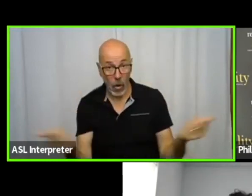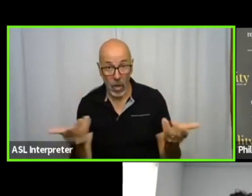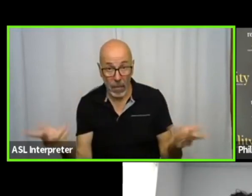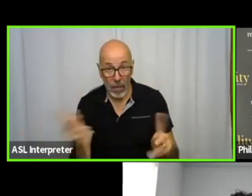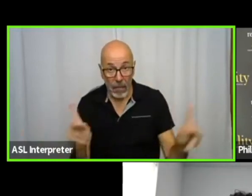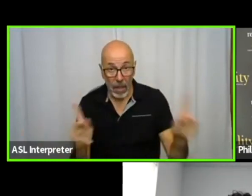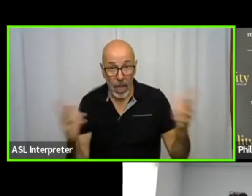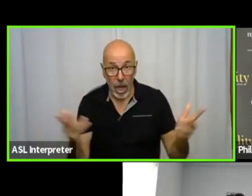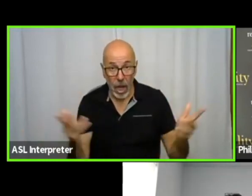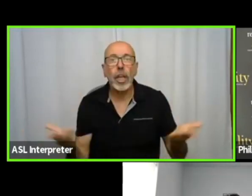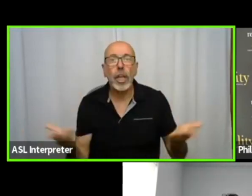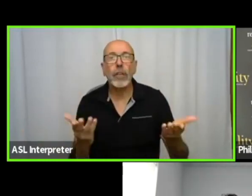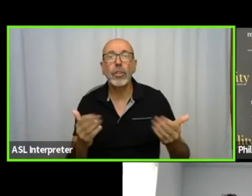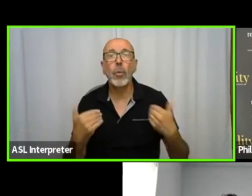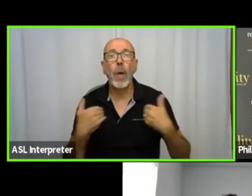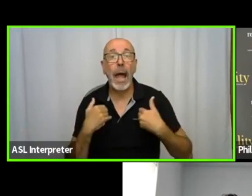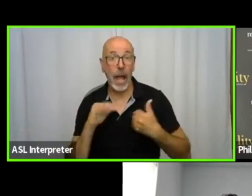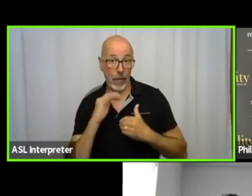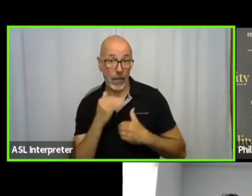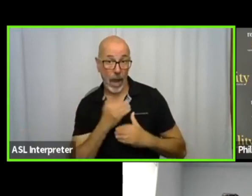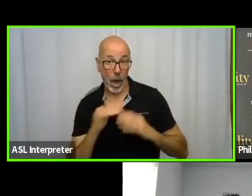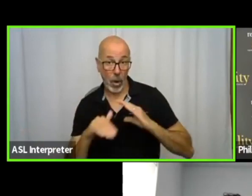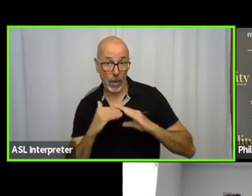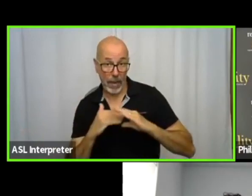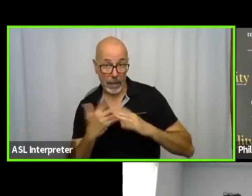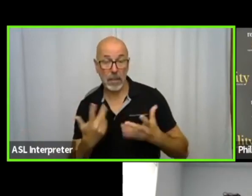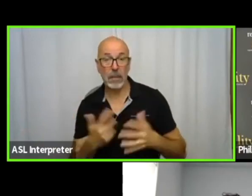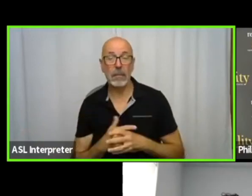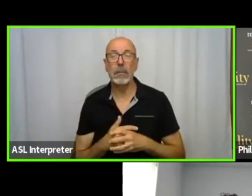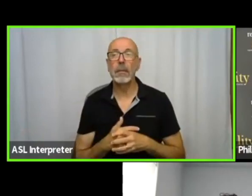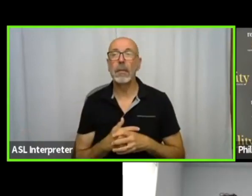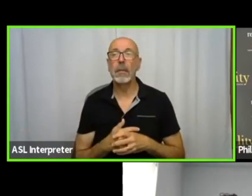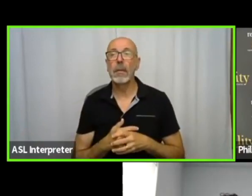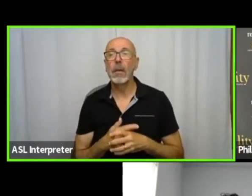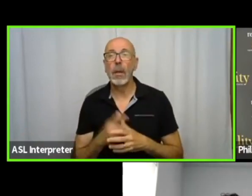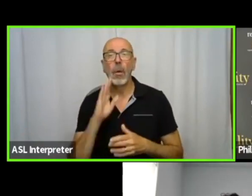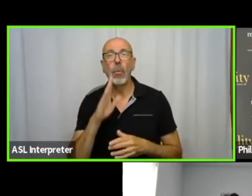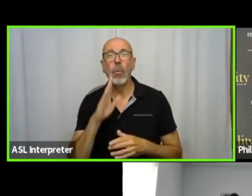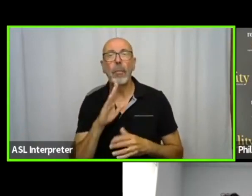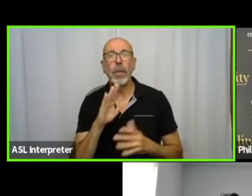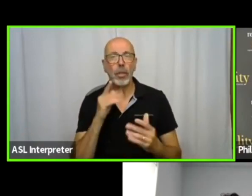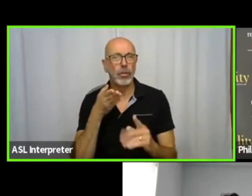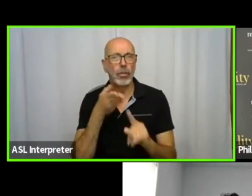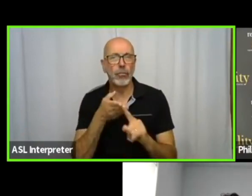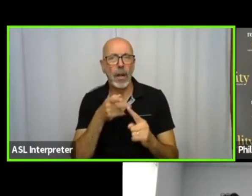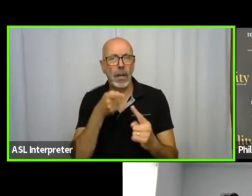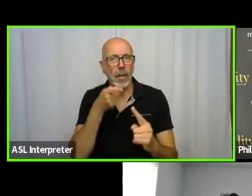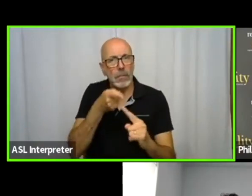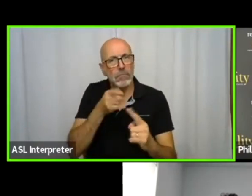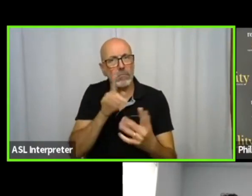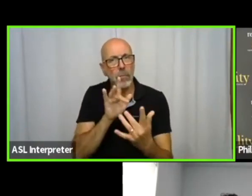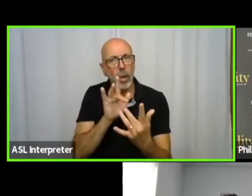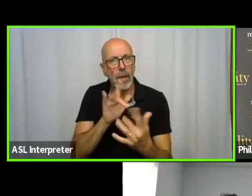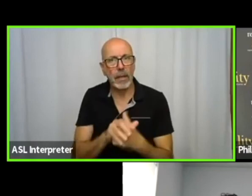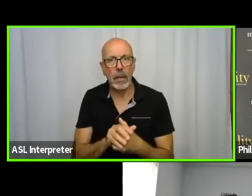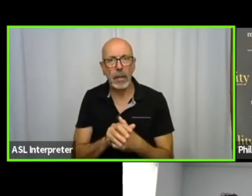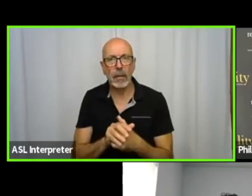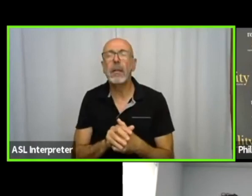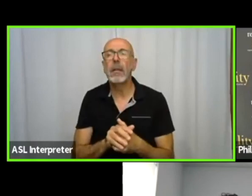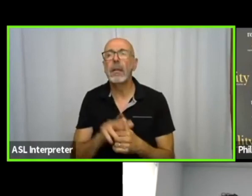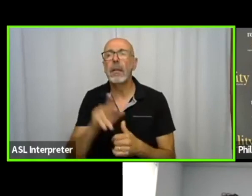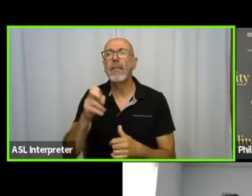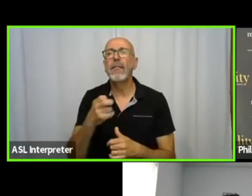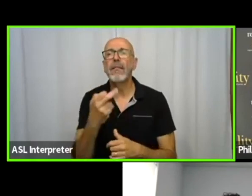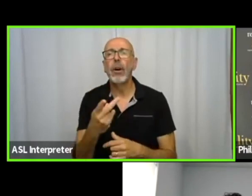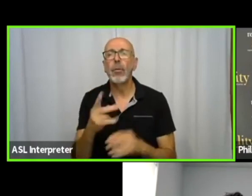you got our email addresses, or at least Philip's and Alex's email addresses, who will be your direct point of contact earlier. Philip's going to drop them in the chat